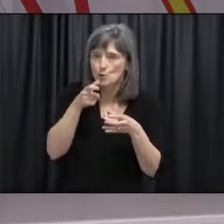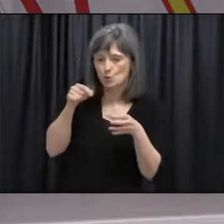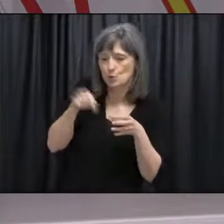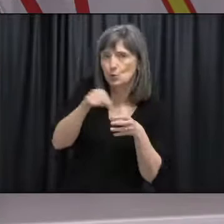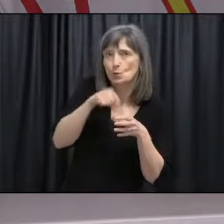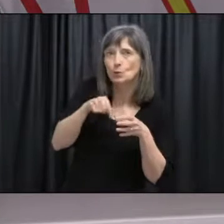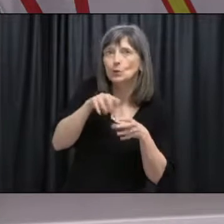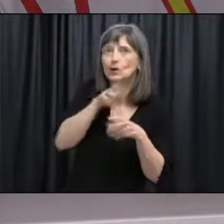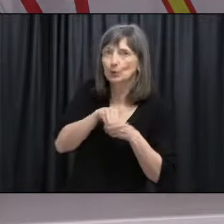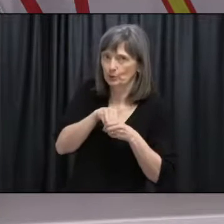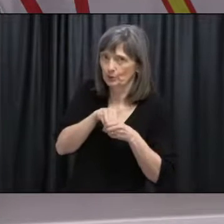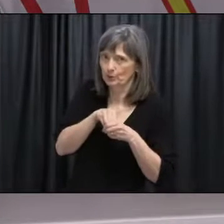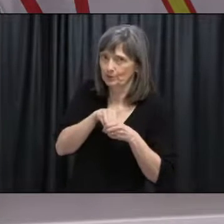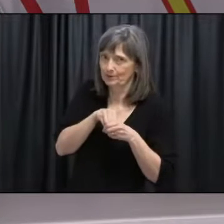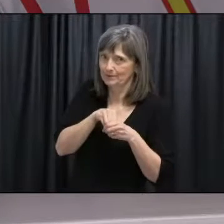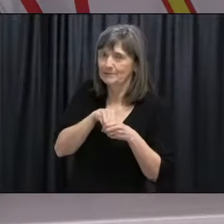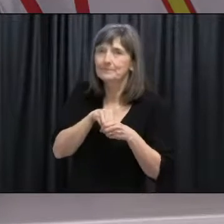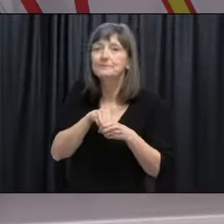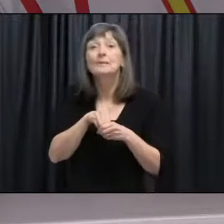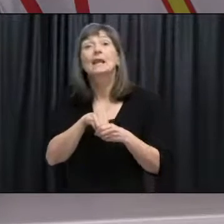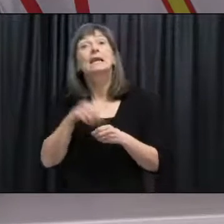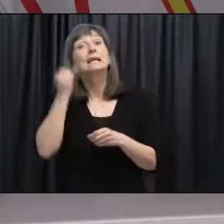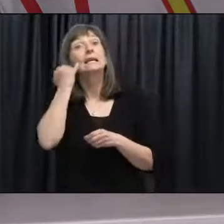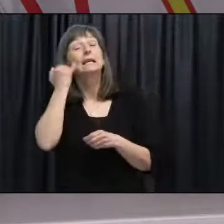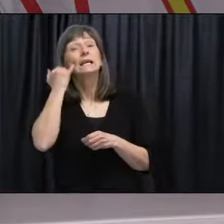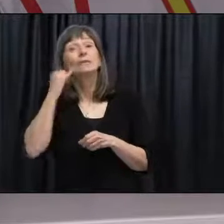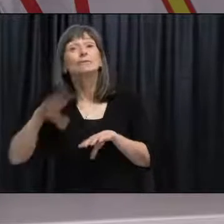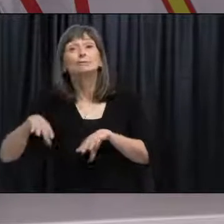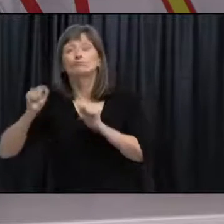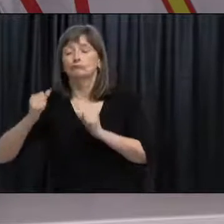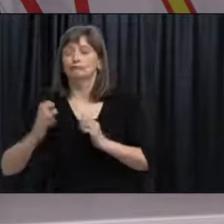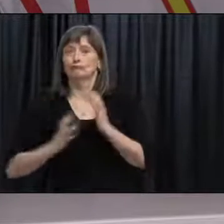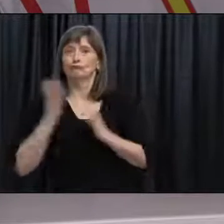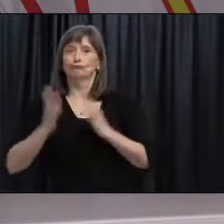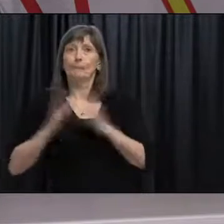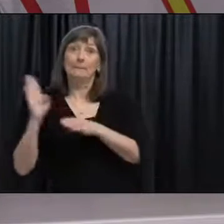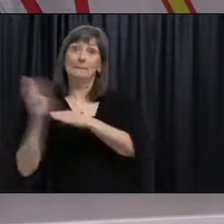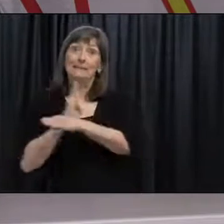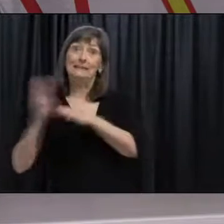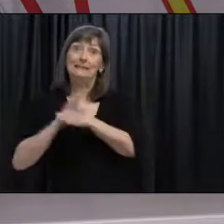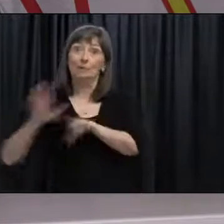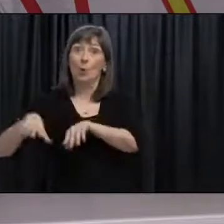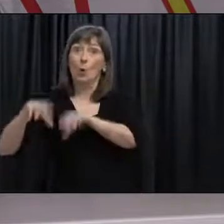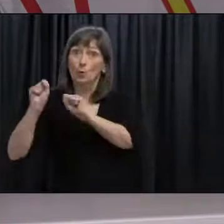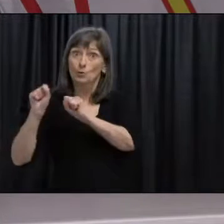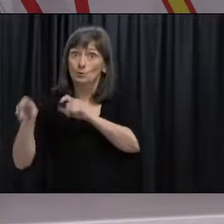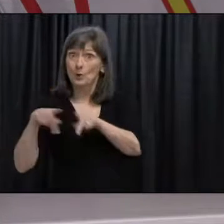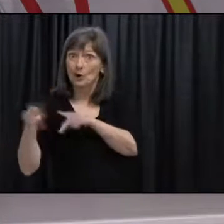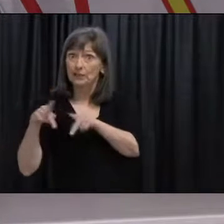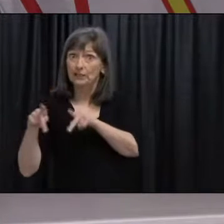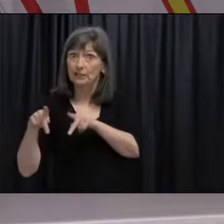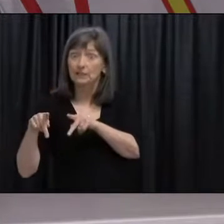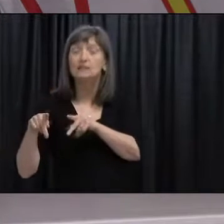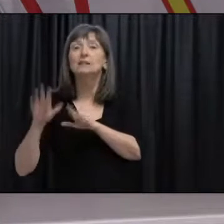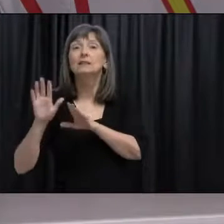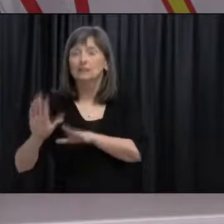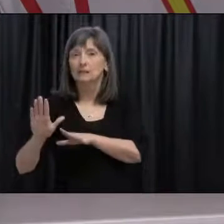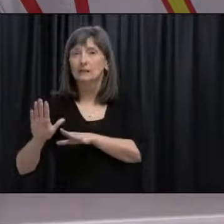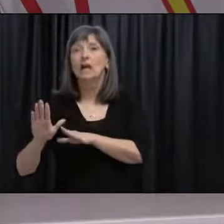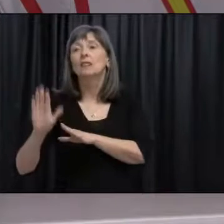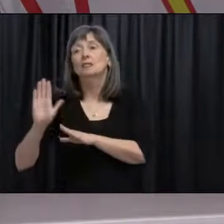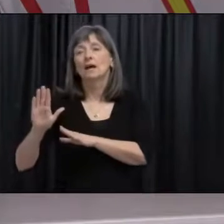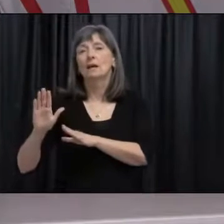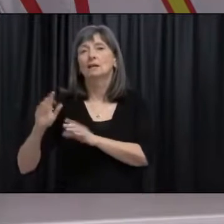And if it's going to be organized by a business or in a facility, then